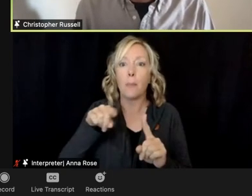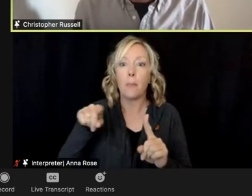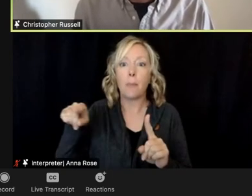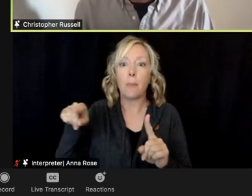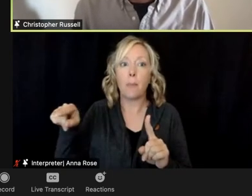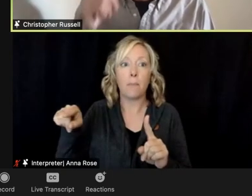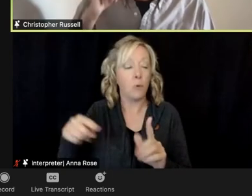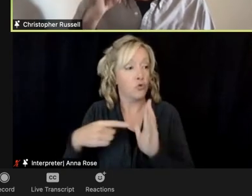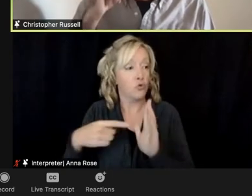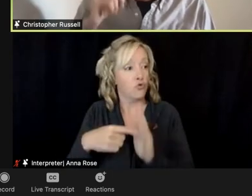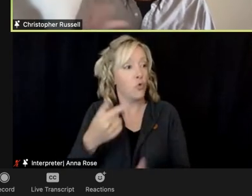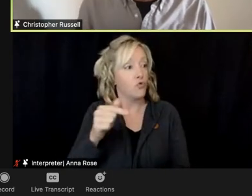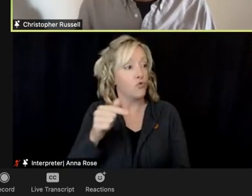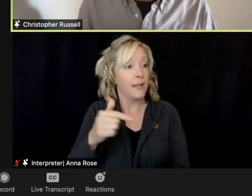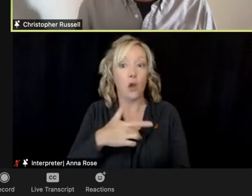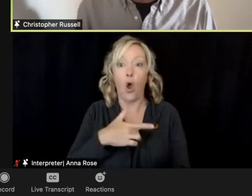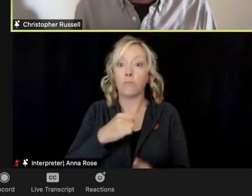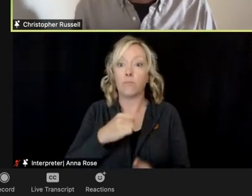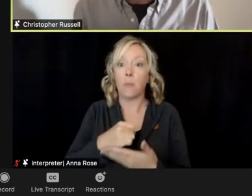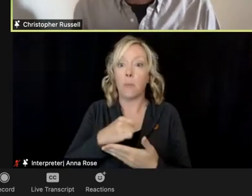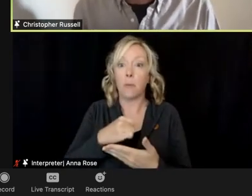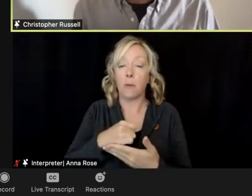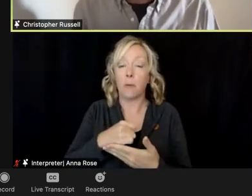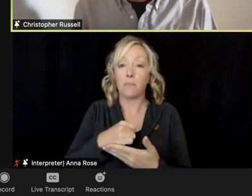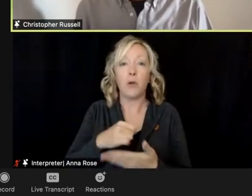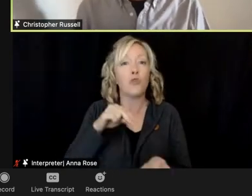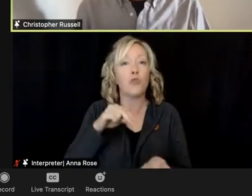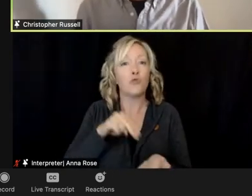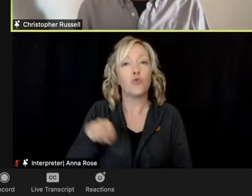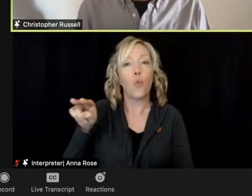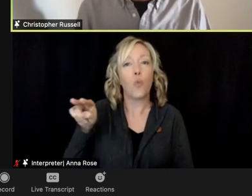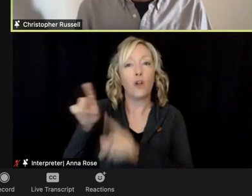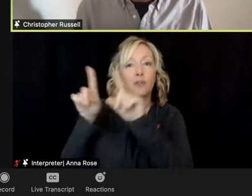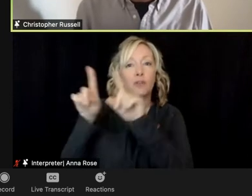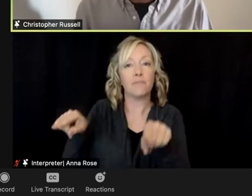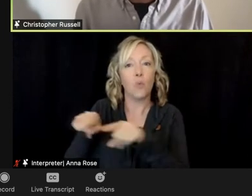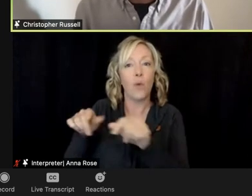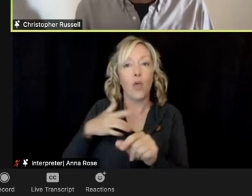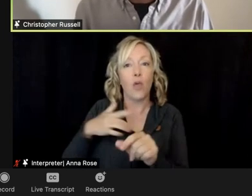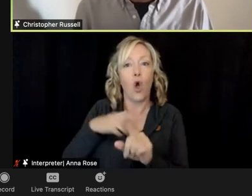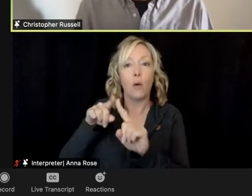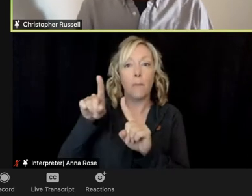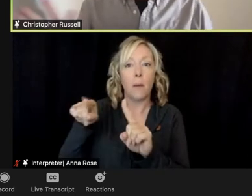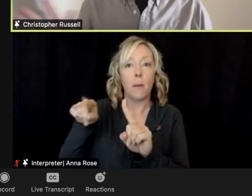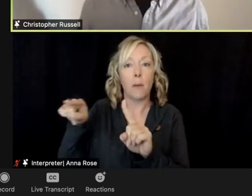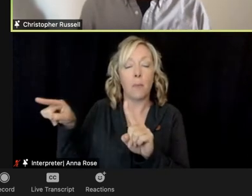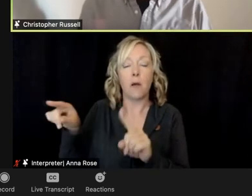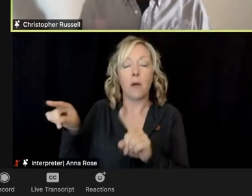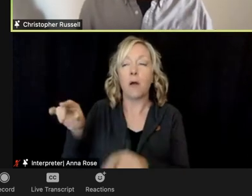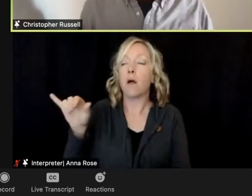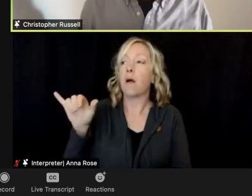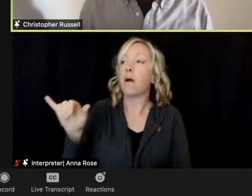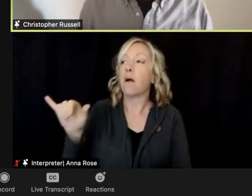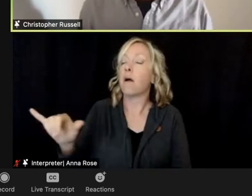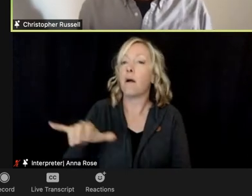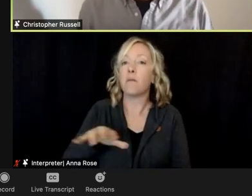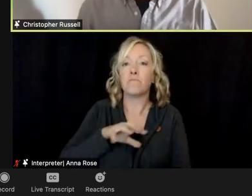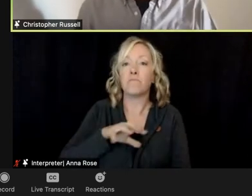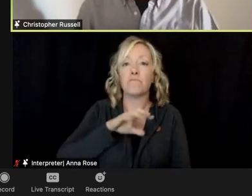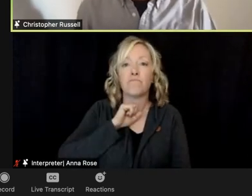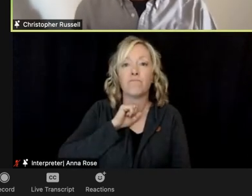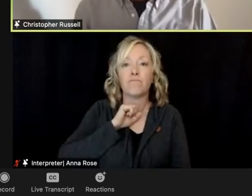him that." Because she was watching the heart rate monitor. And sure enough, when I tried all of those things over and over again,